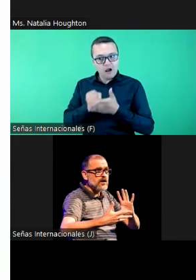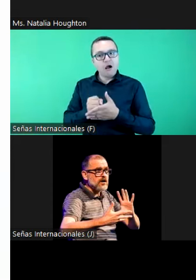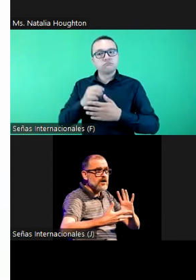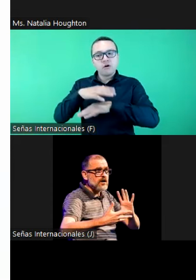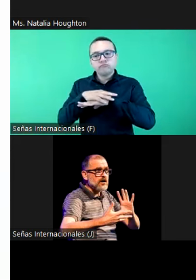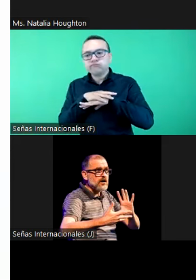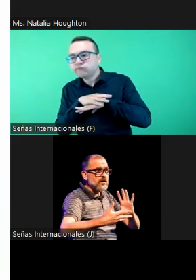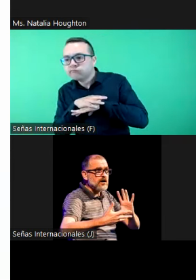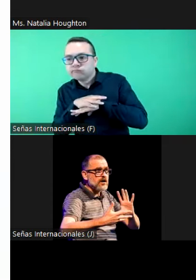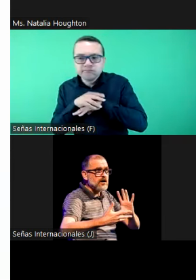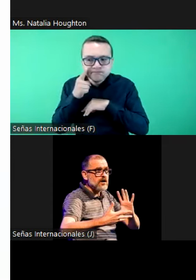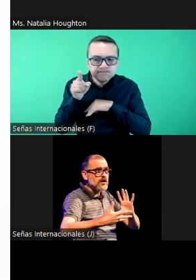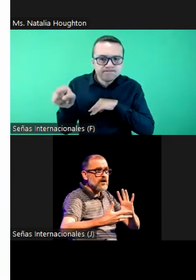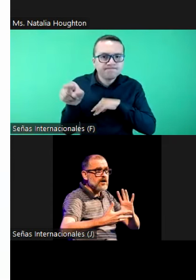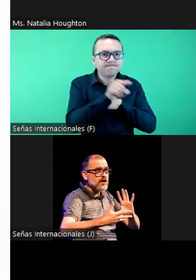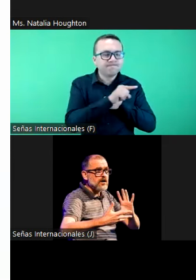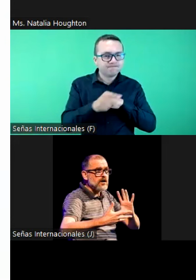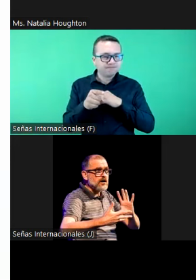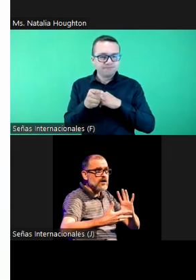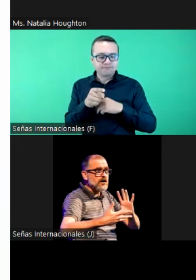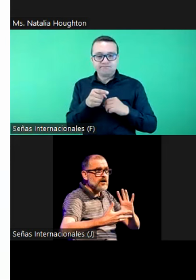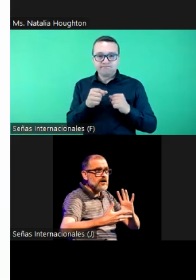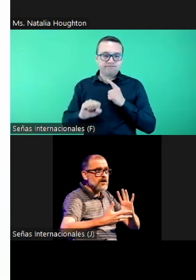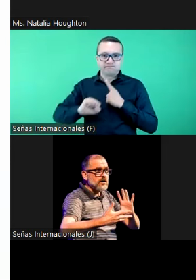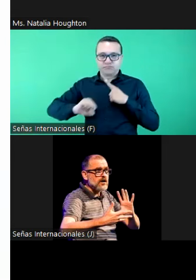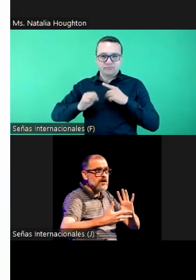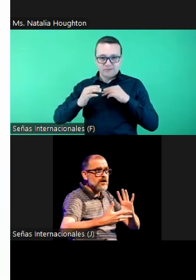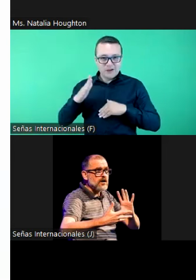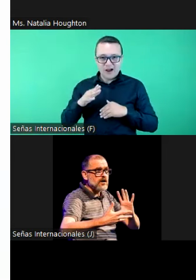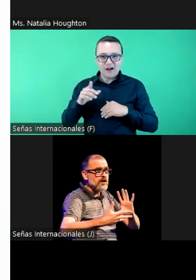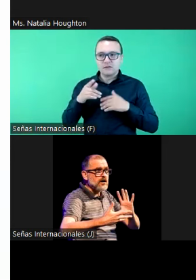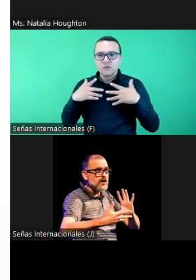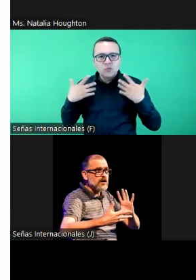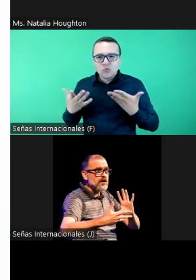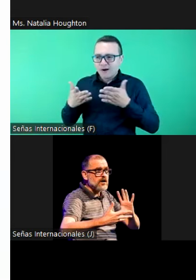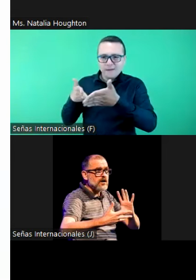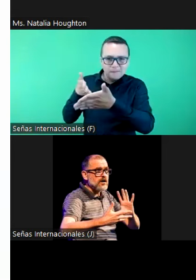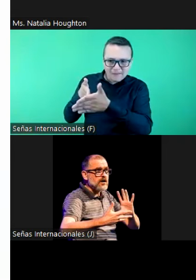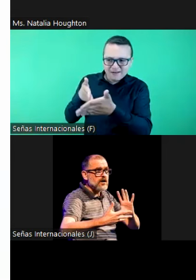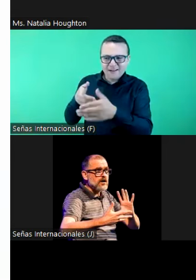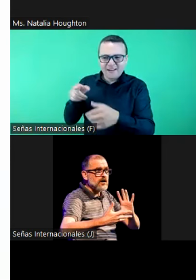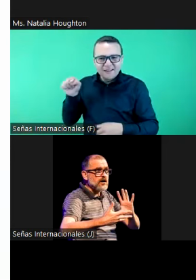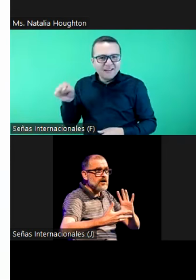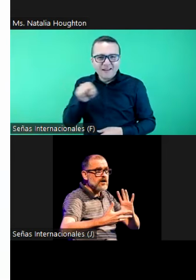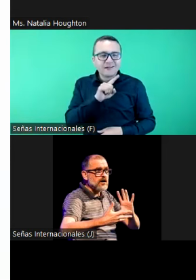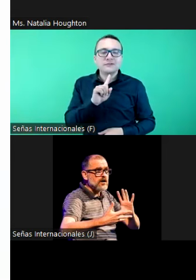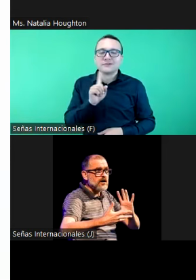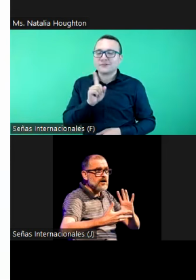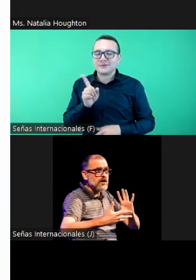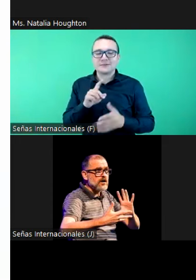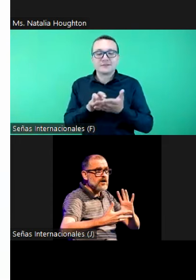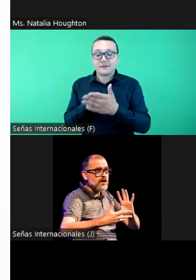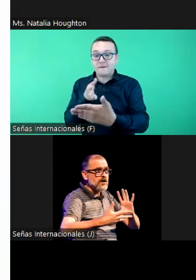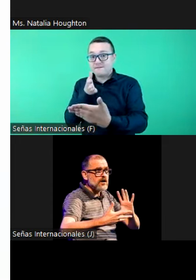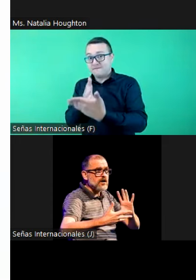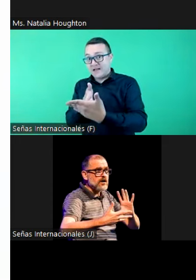the different challenges and showing the different factors that explain each barrier, but